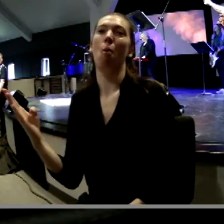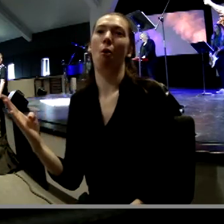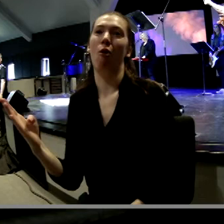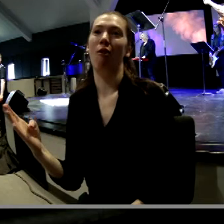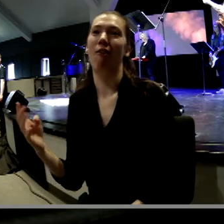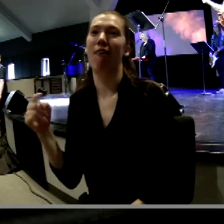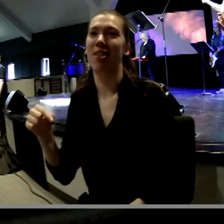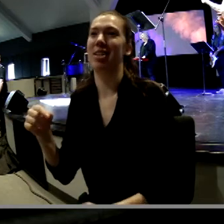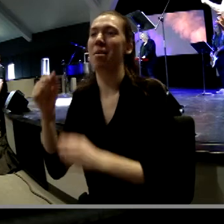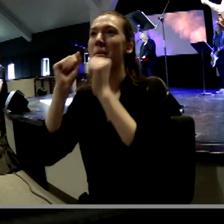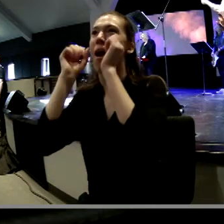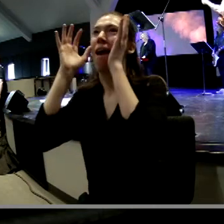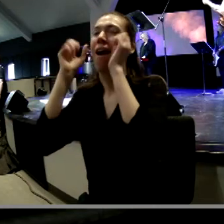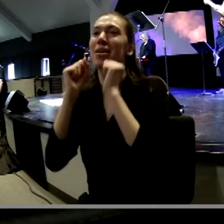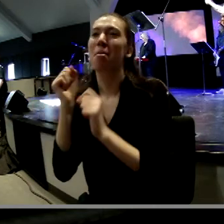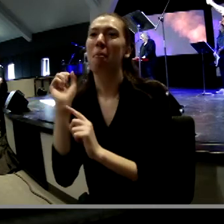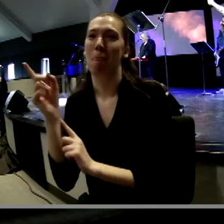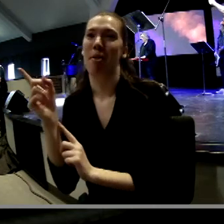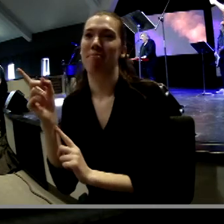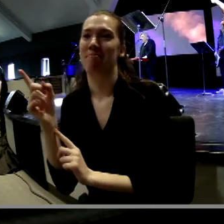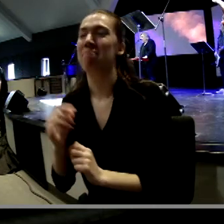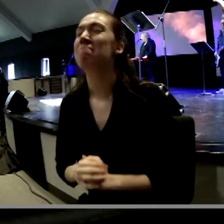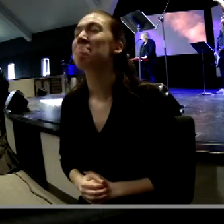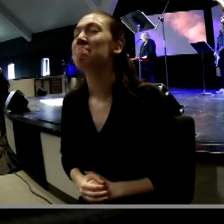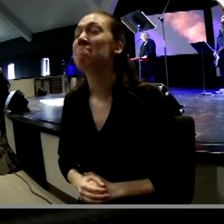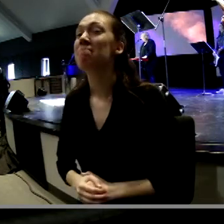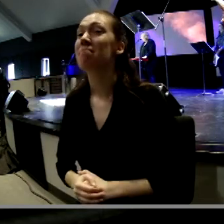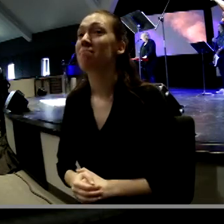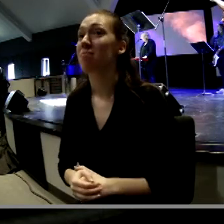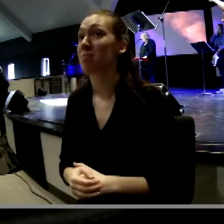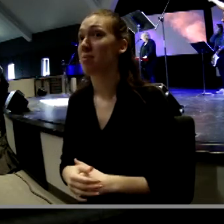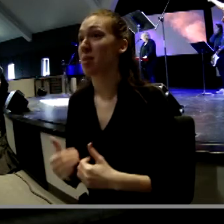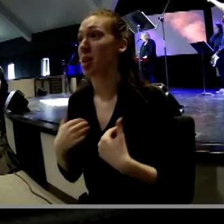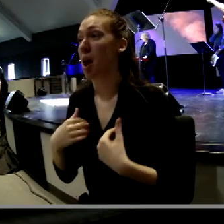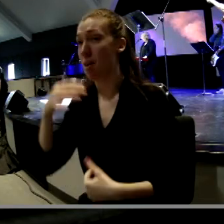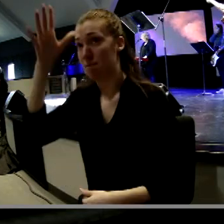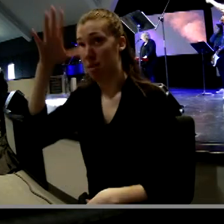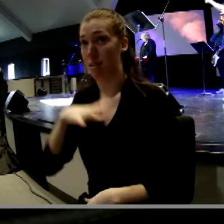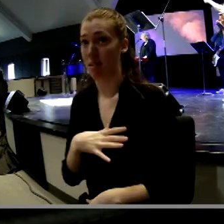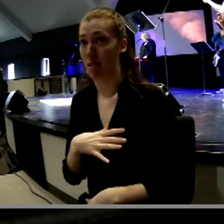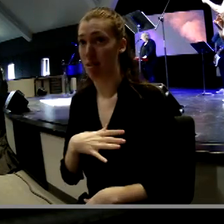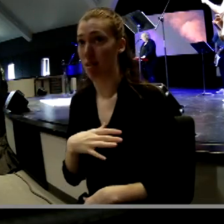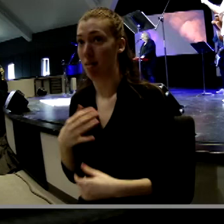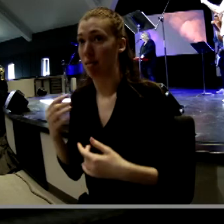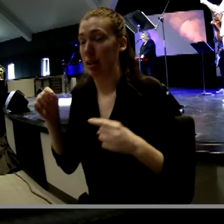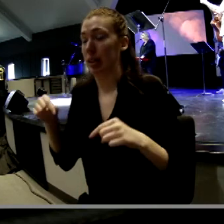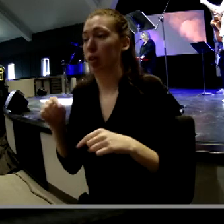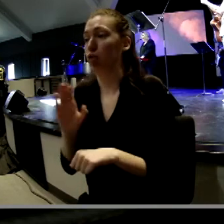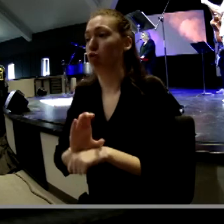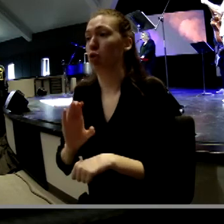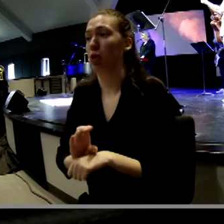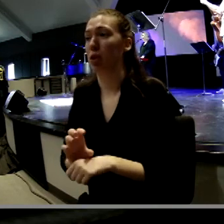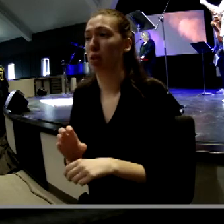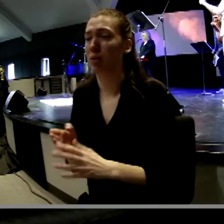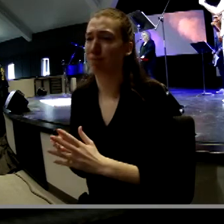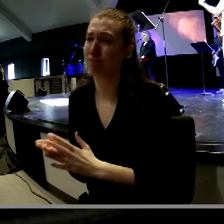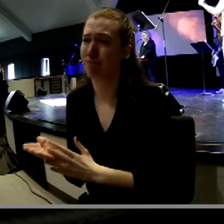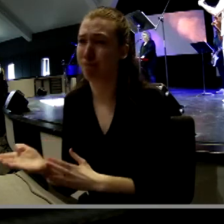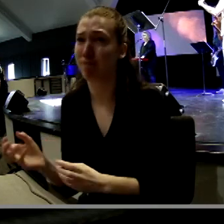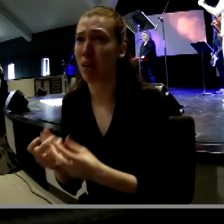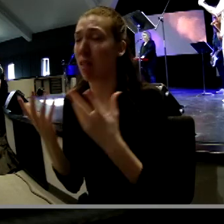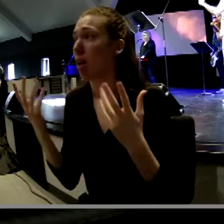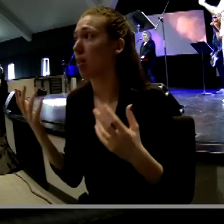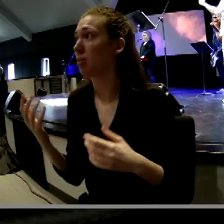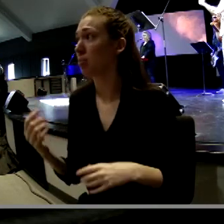an amazing moment. So there's a guy in this church who's been journeying through a lot, and I took the electric thing out